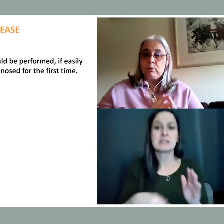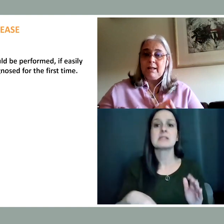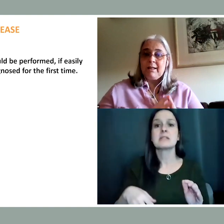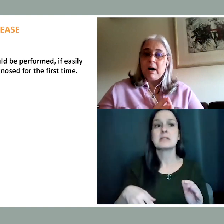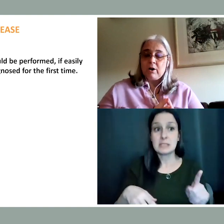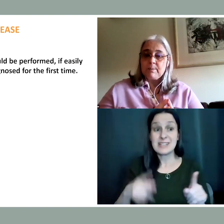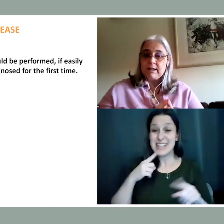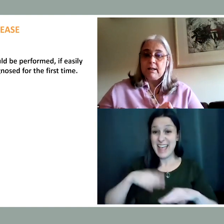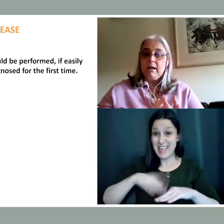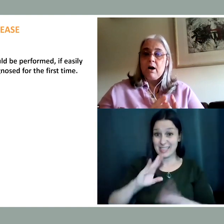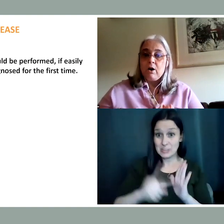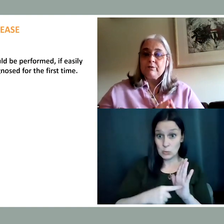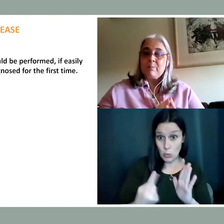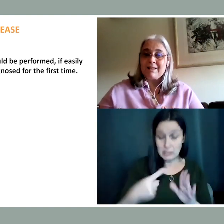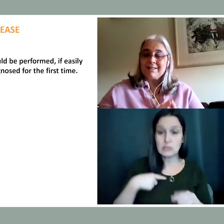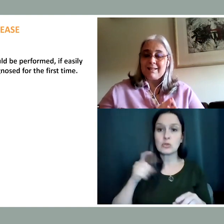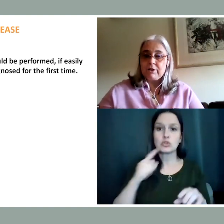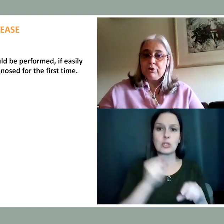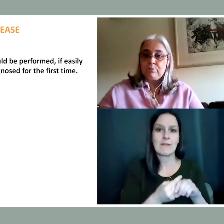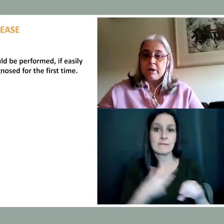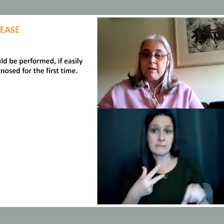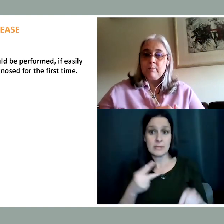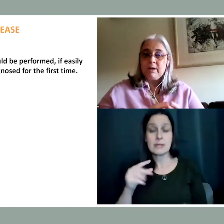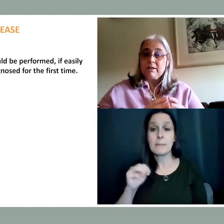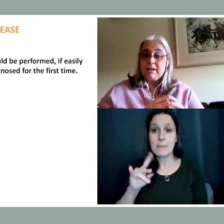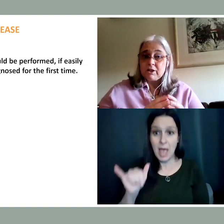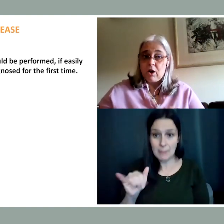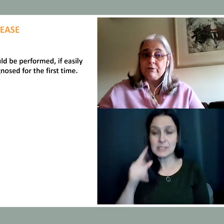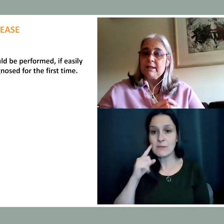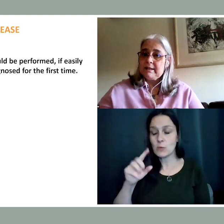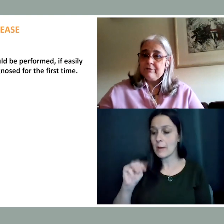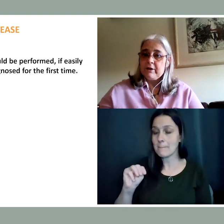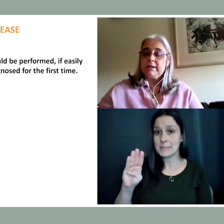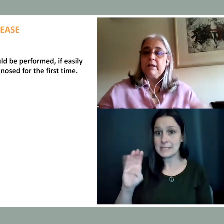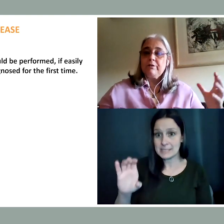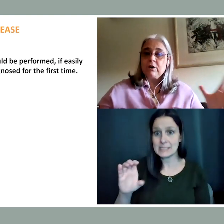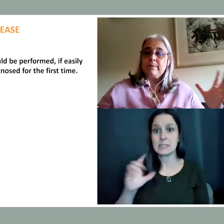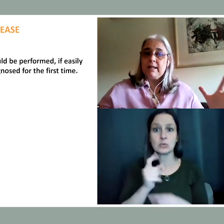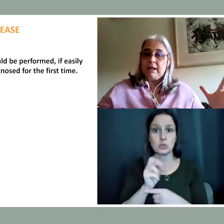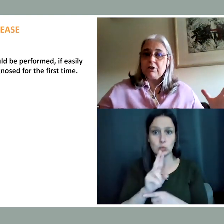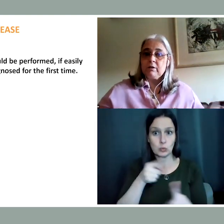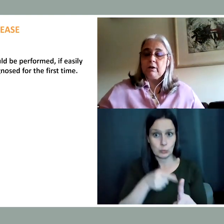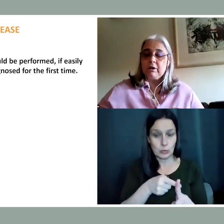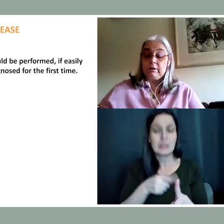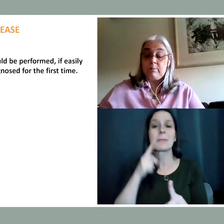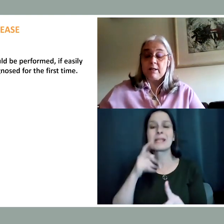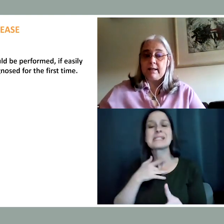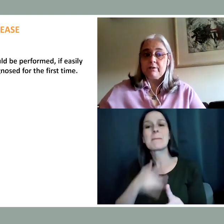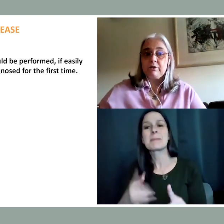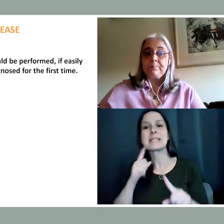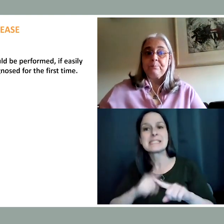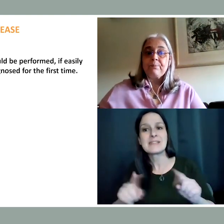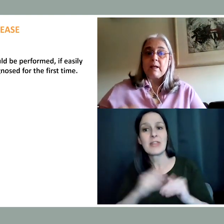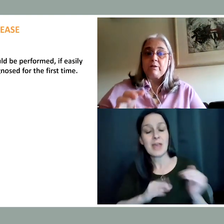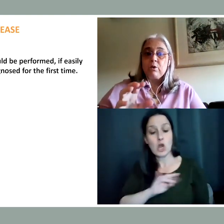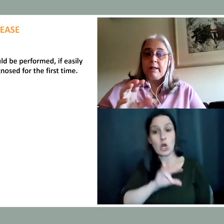once we need a biopsy of the metastatic tumor, because it is often different from the initial early breast